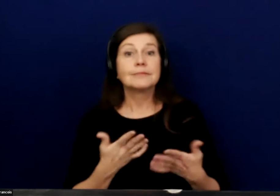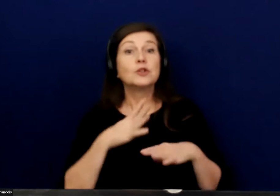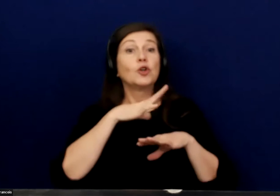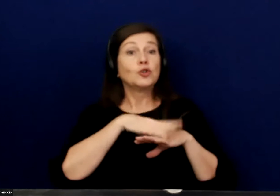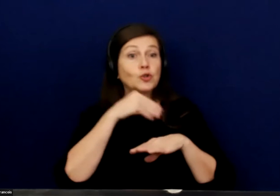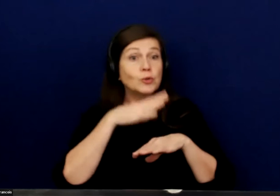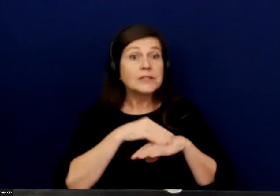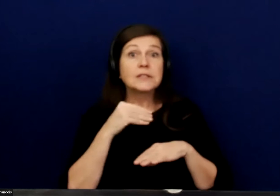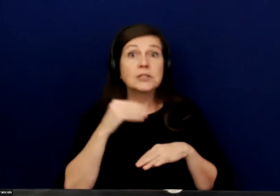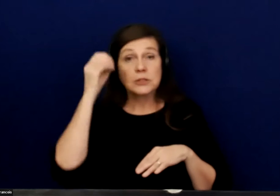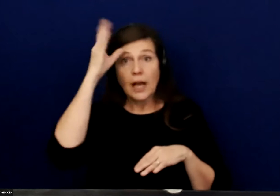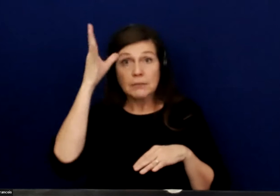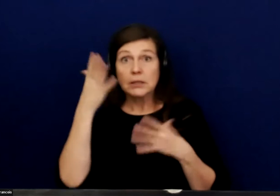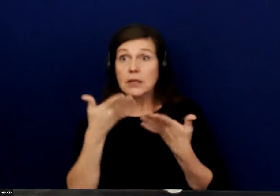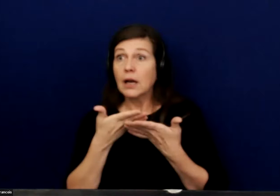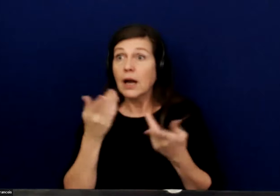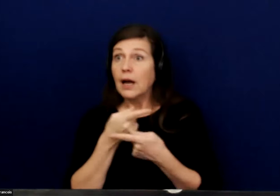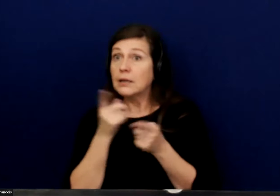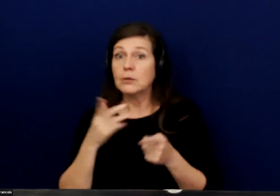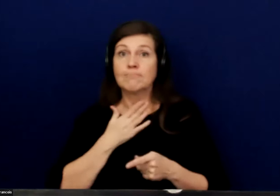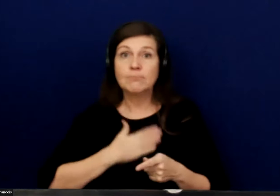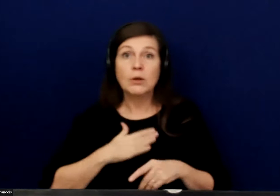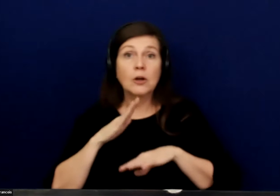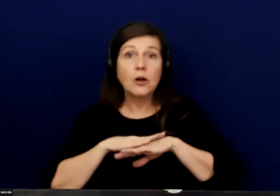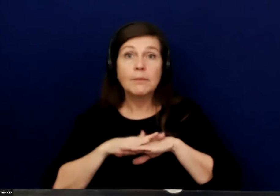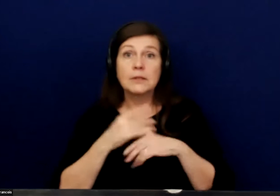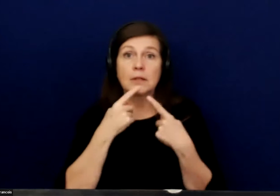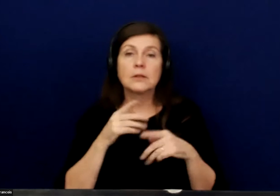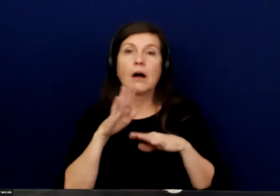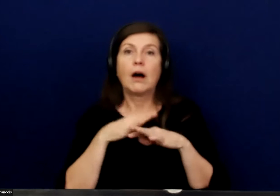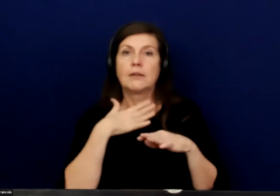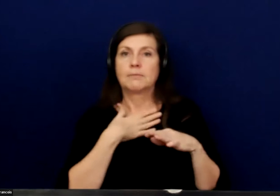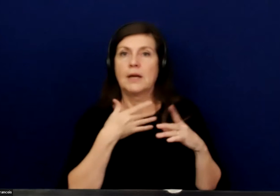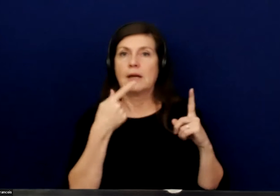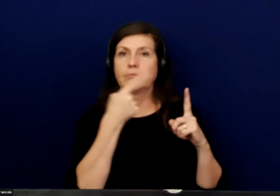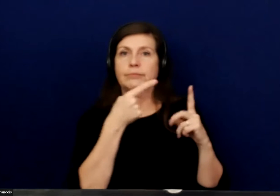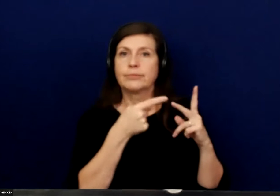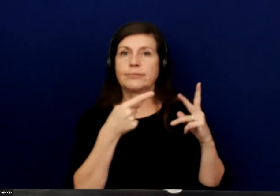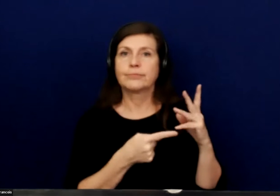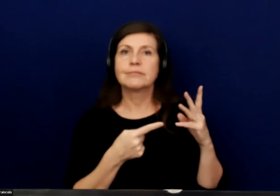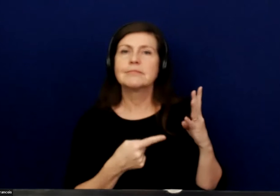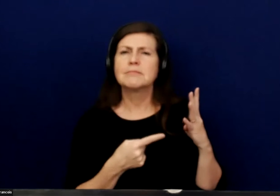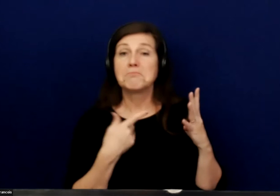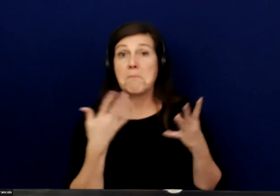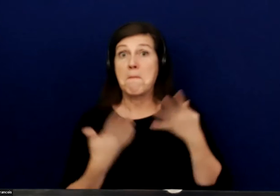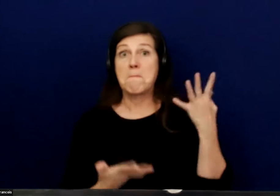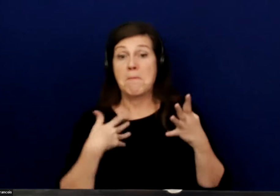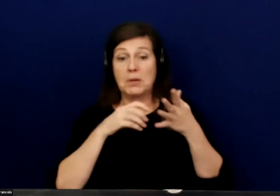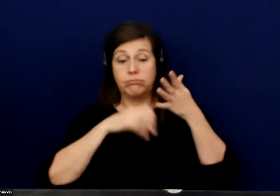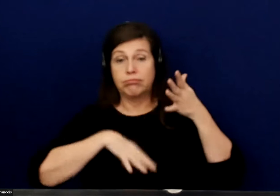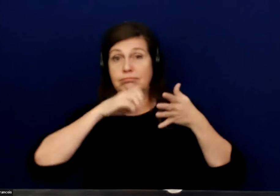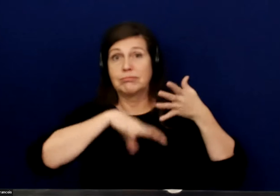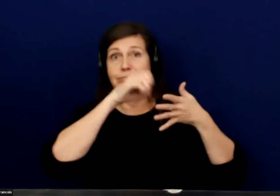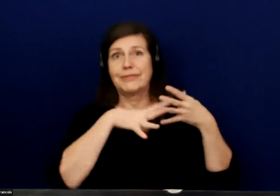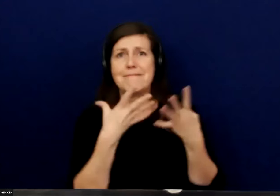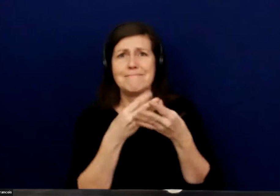or anyone in, to comment on the bullet points. I'm sure I missed out on many of your